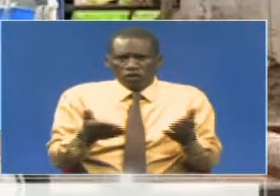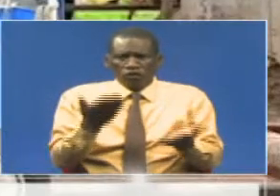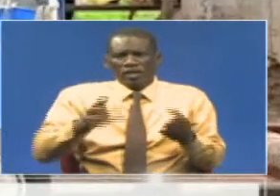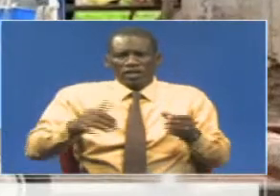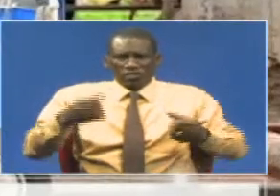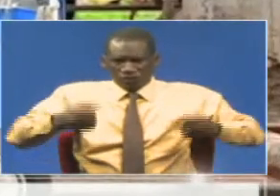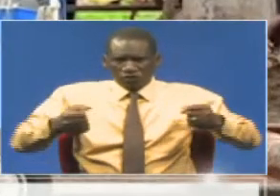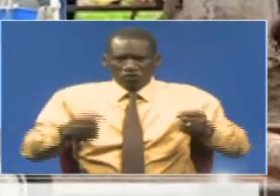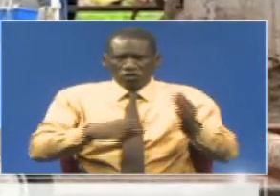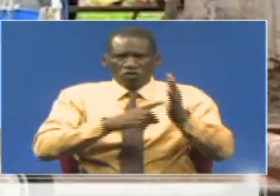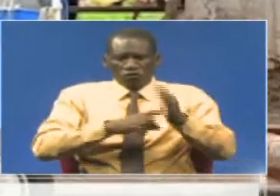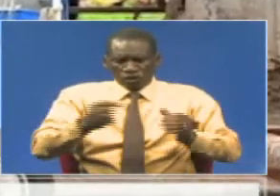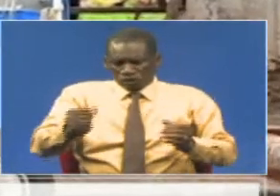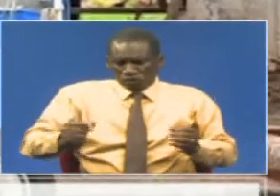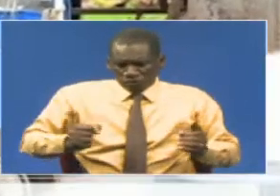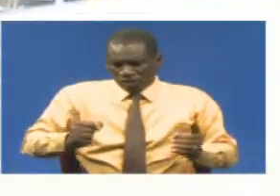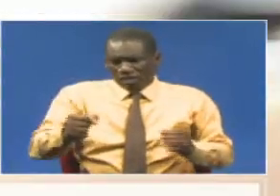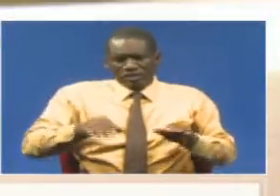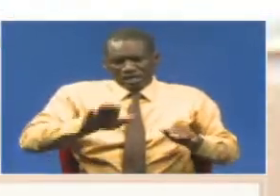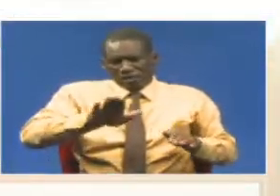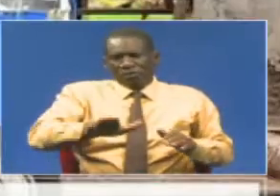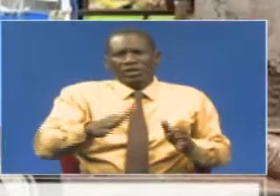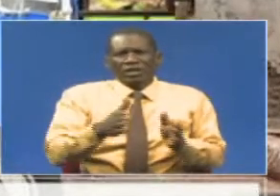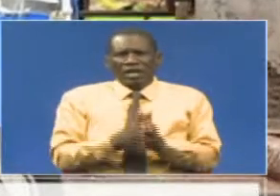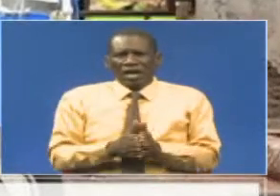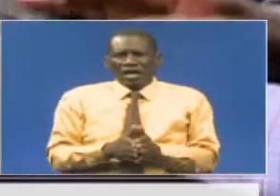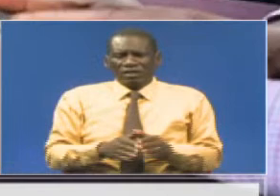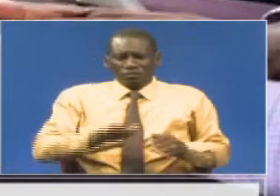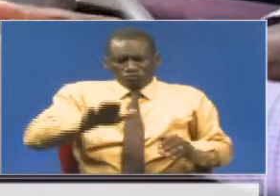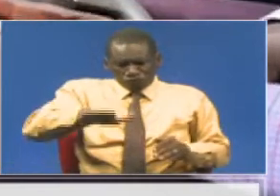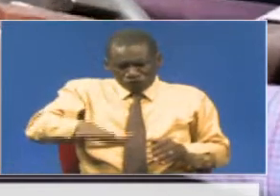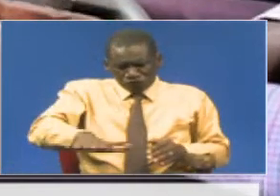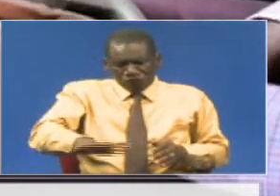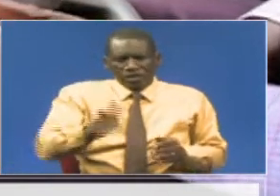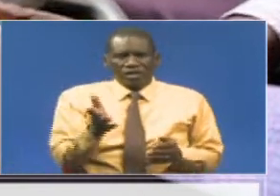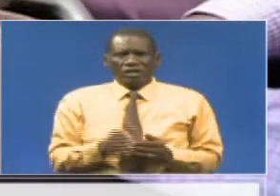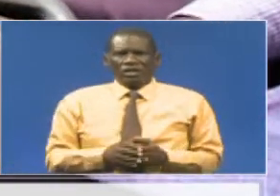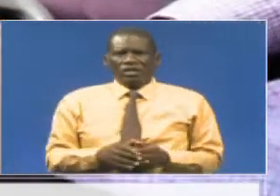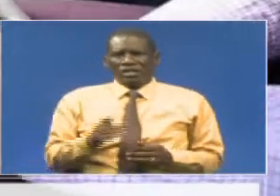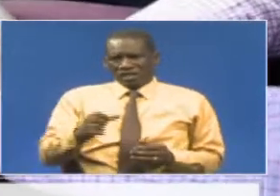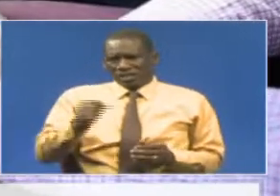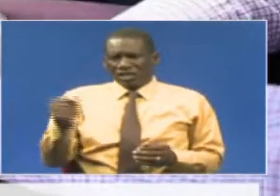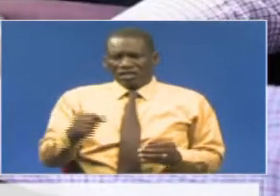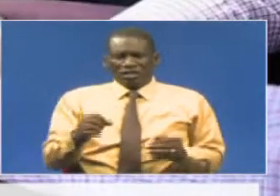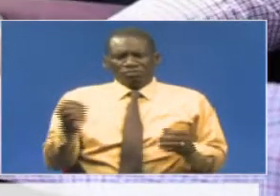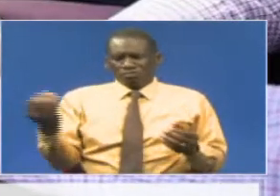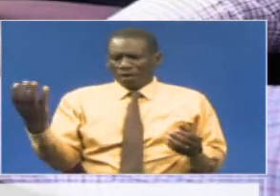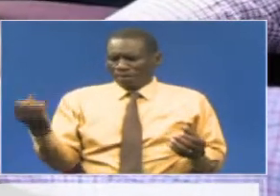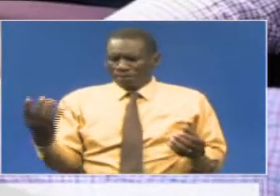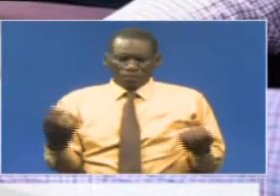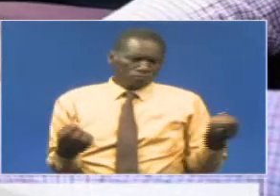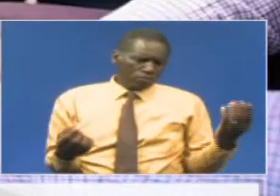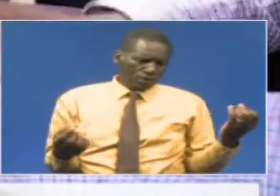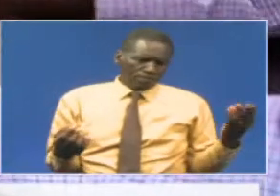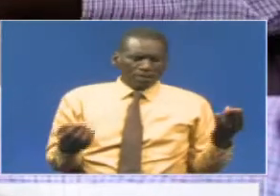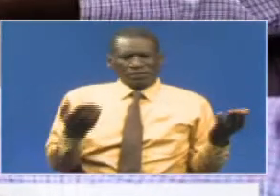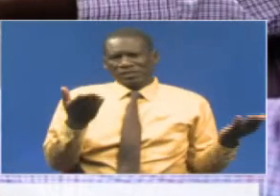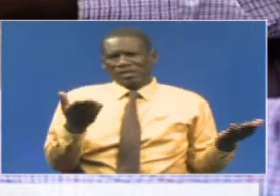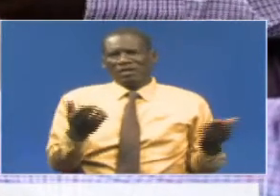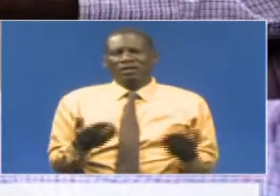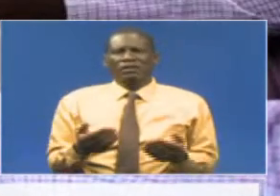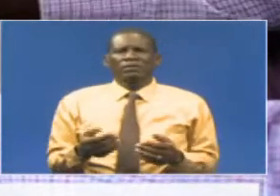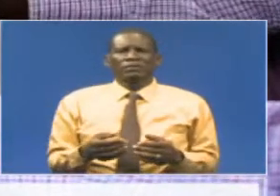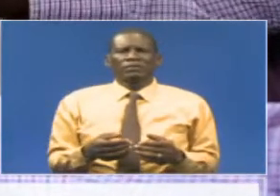vehicle, such as gears and a brake, and an accelerator pedal. Spadini indicators, ya left,